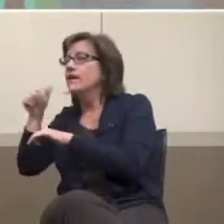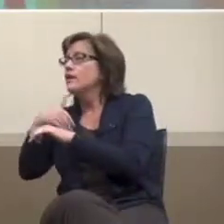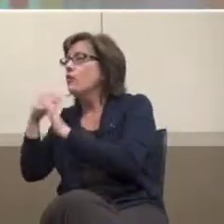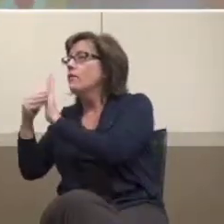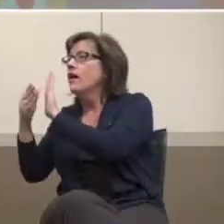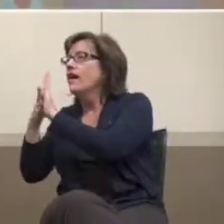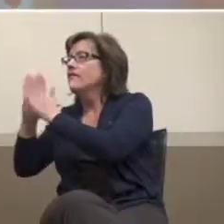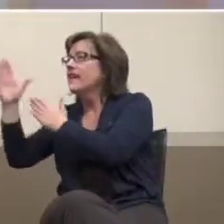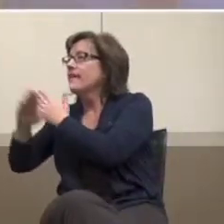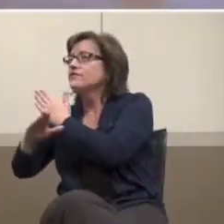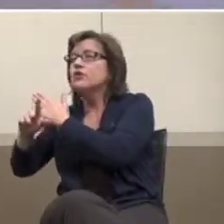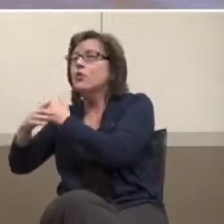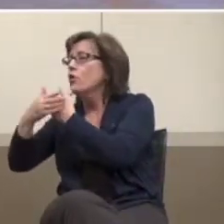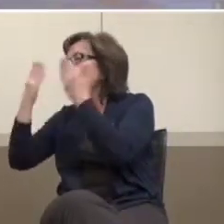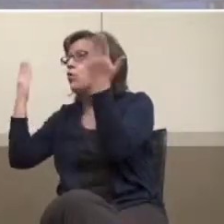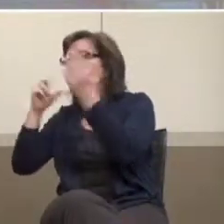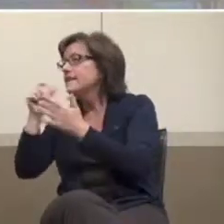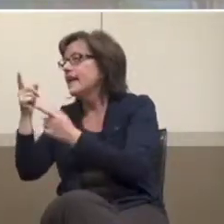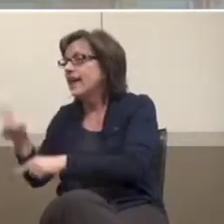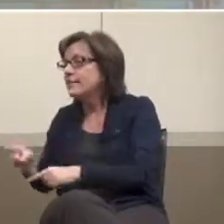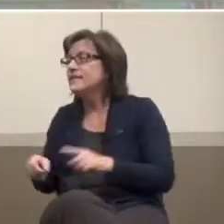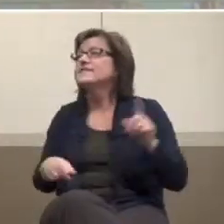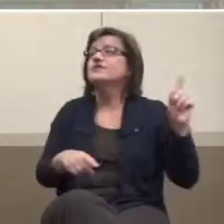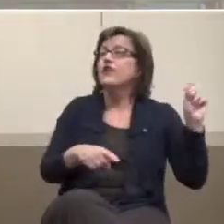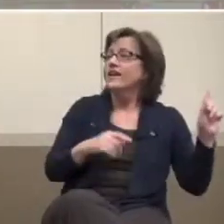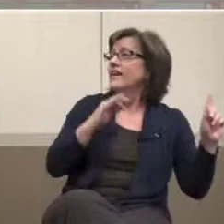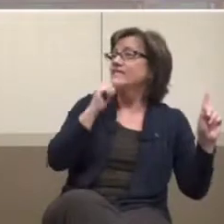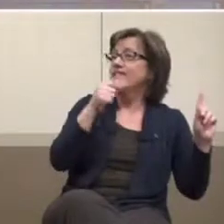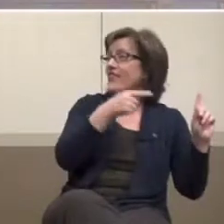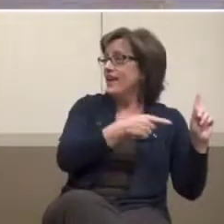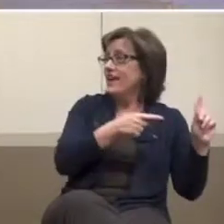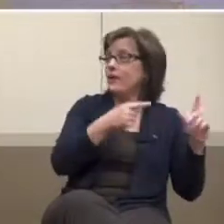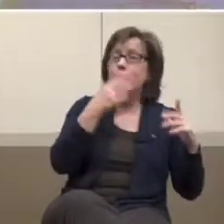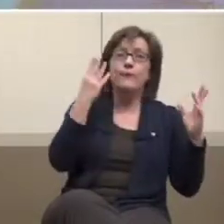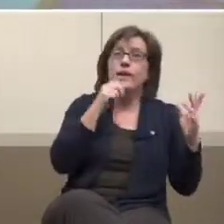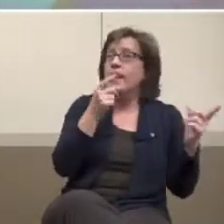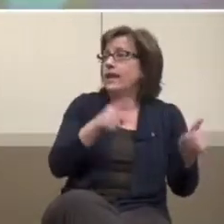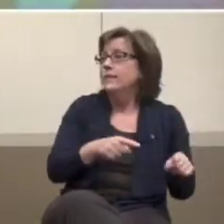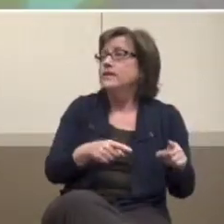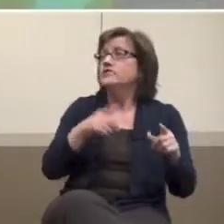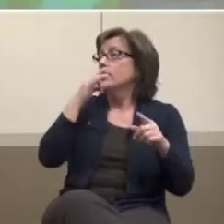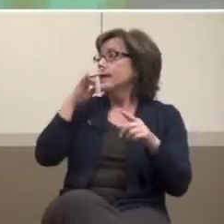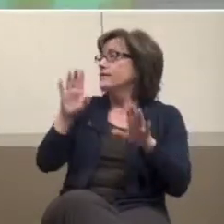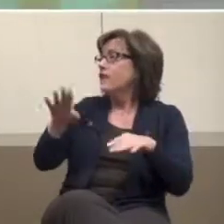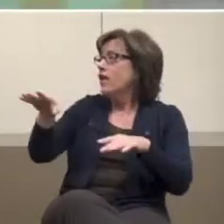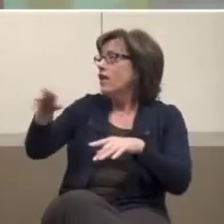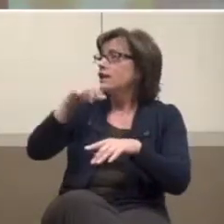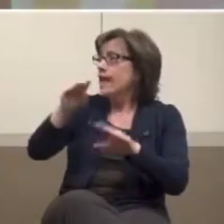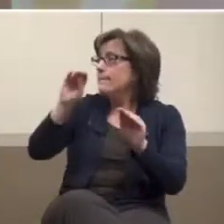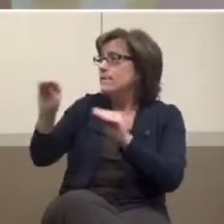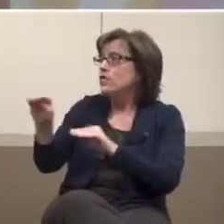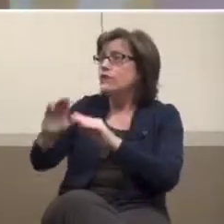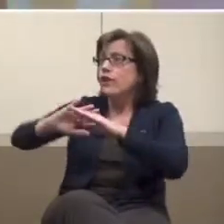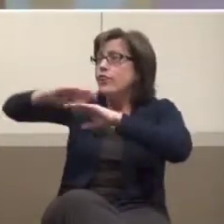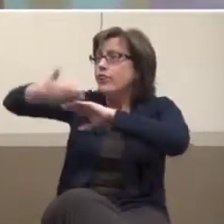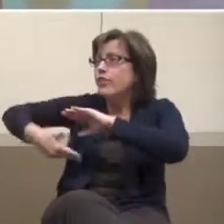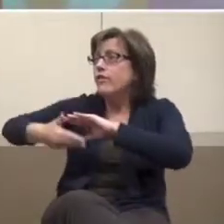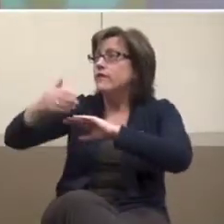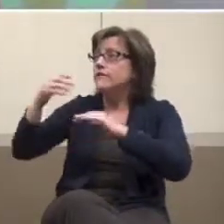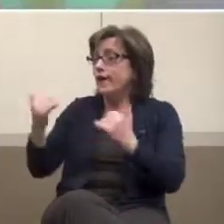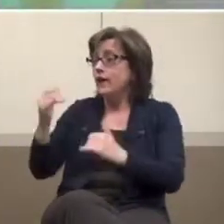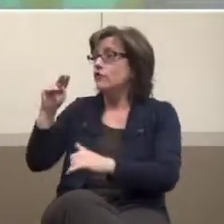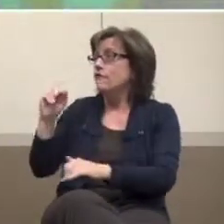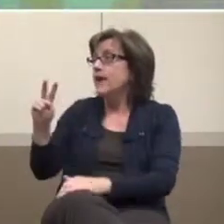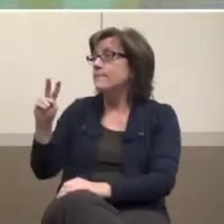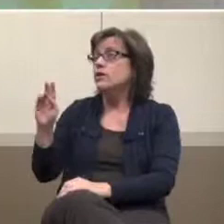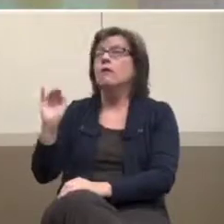if it's not on this calendar, it doesn't exist to me either. But the kids are really like, you didn't move today, it's November, you have to change it. So I try to